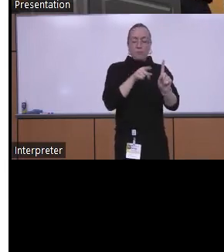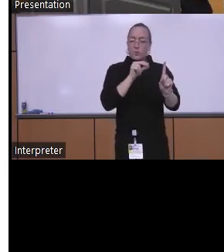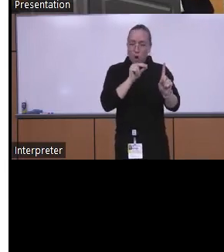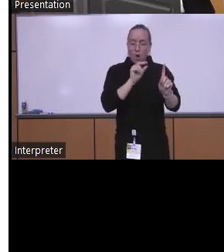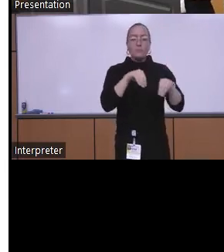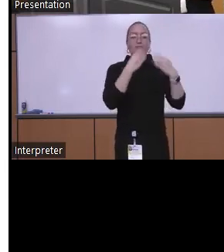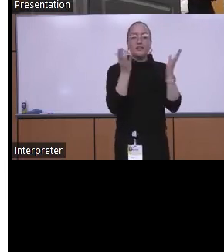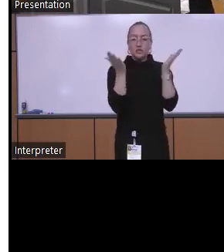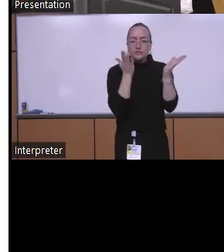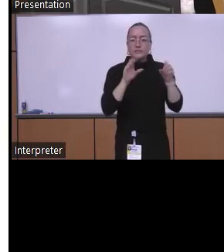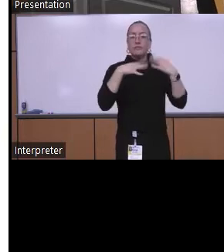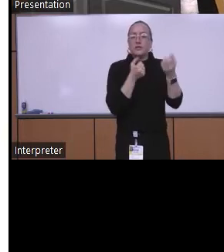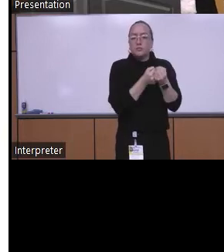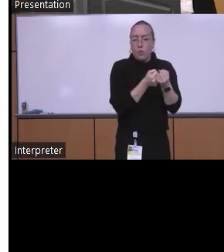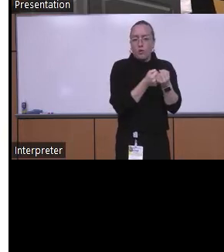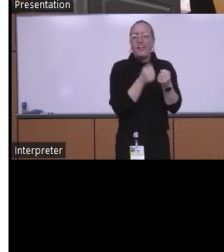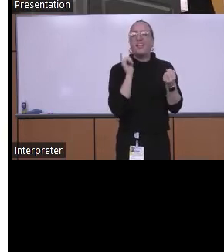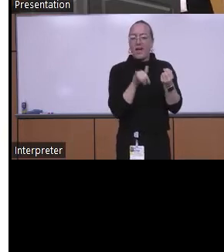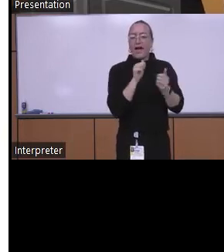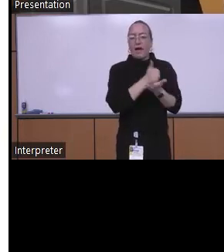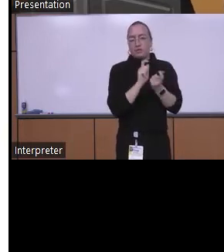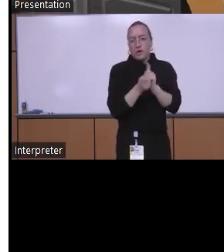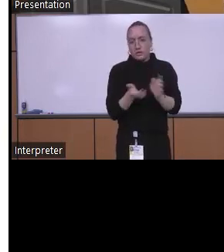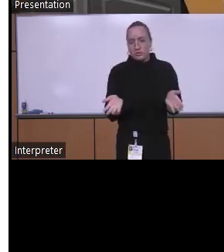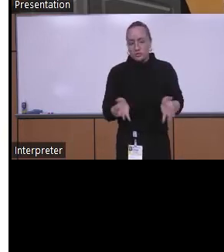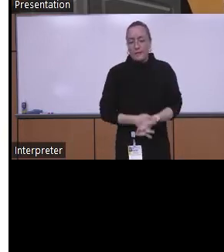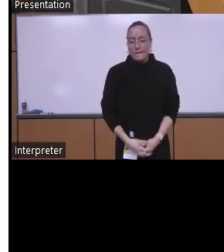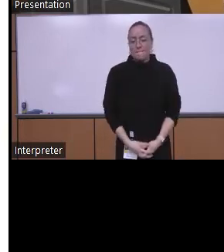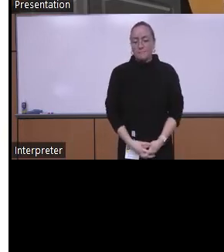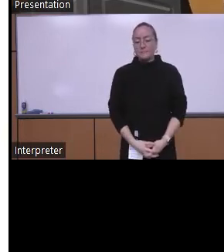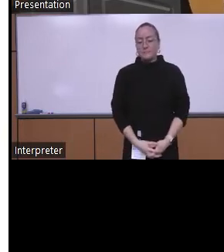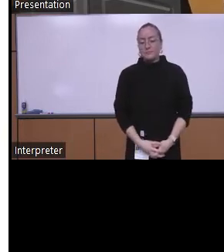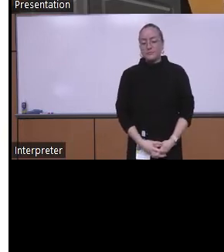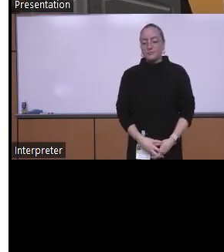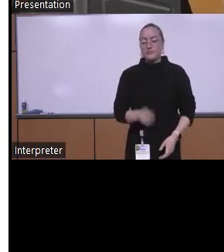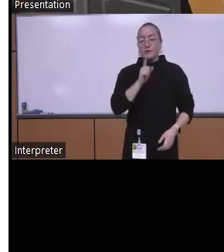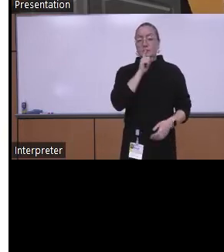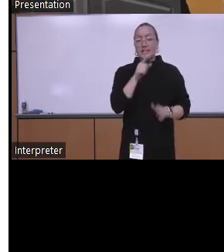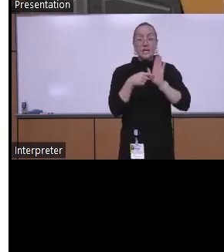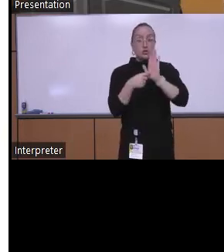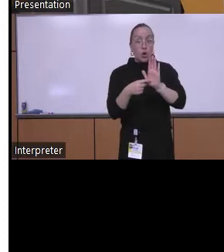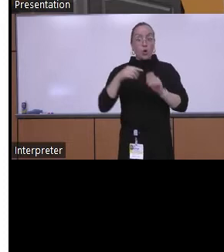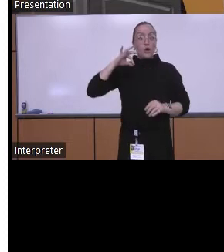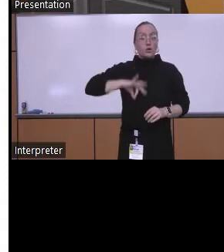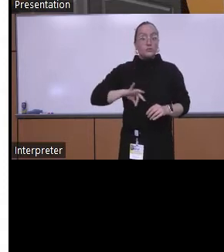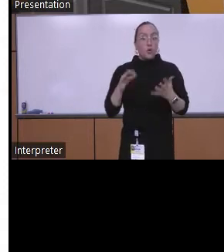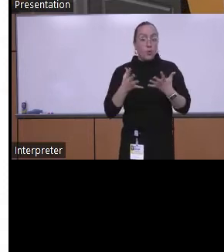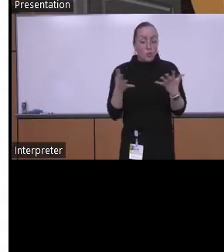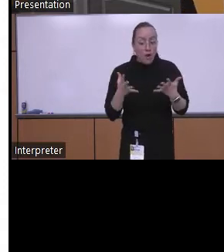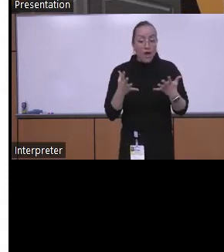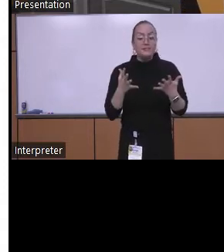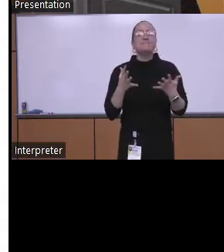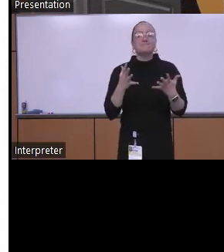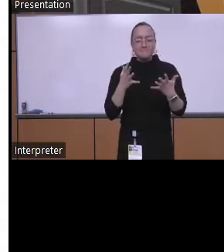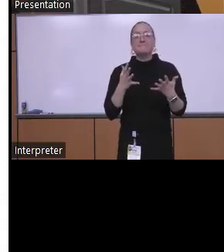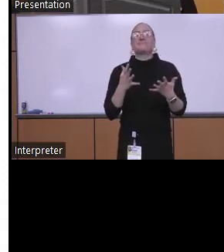are. And indeed, after this experimental program for mothers and kids showed what actually is useful, Fontana went on to open